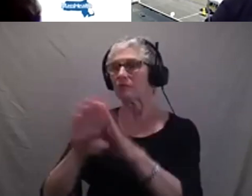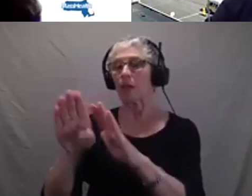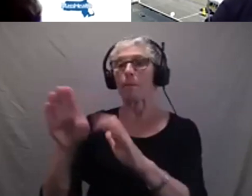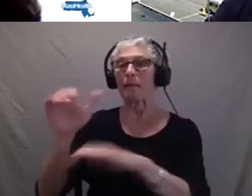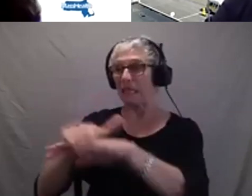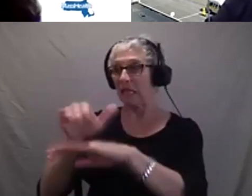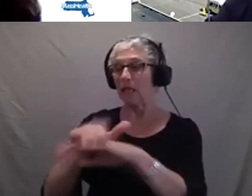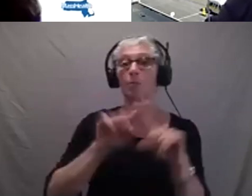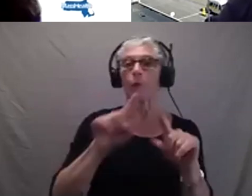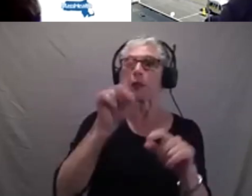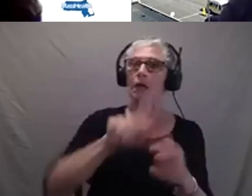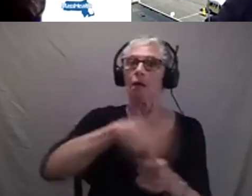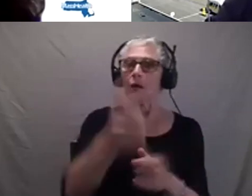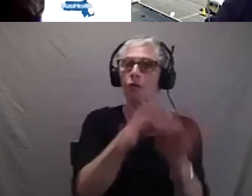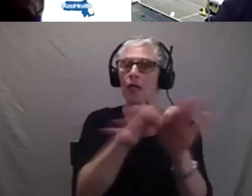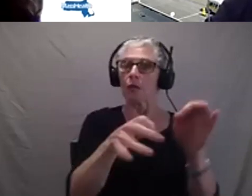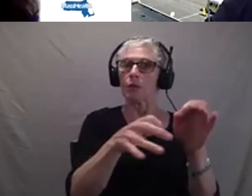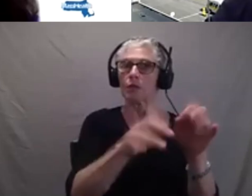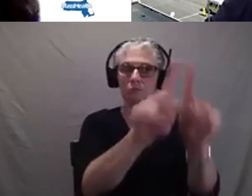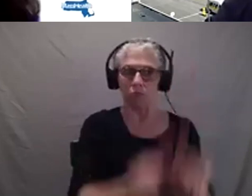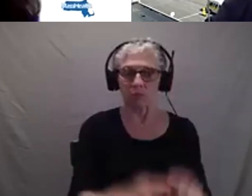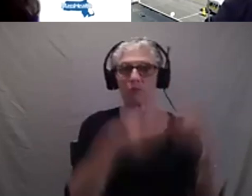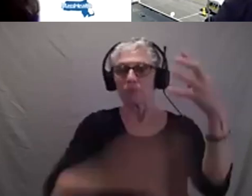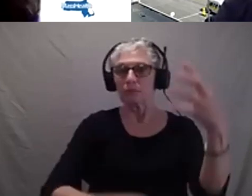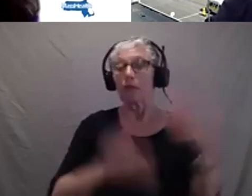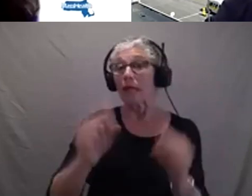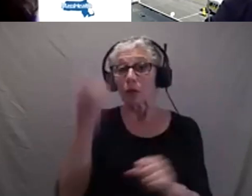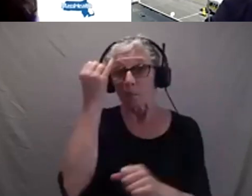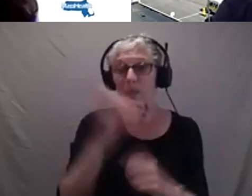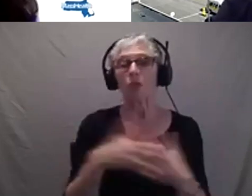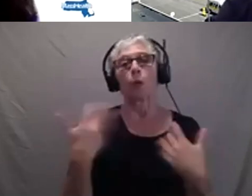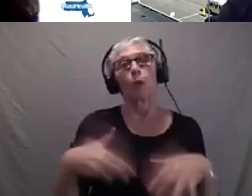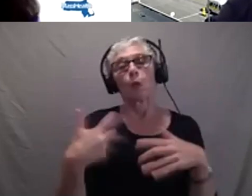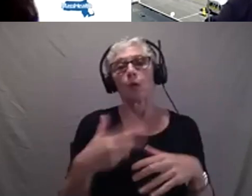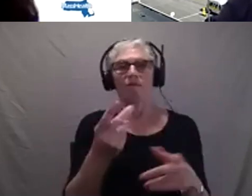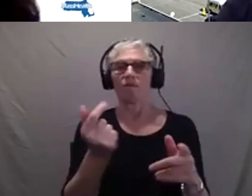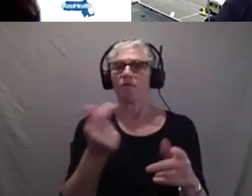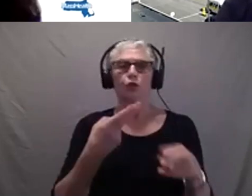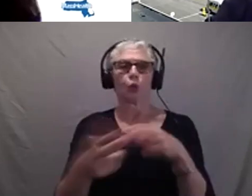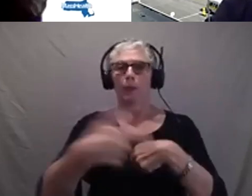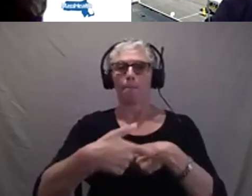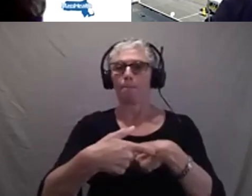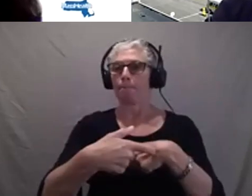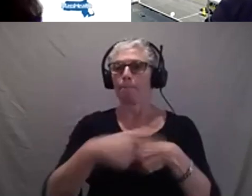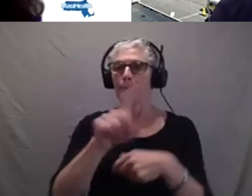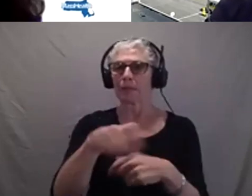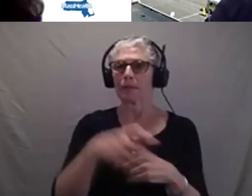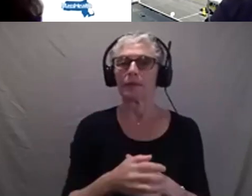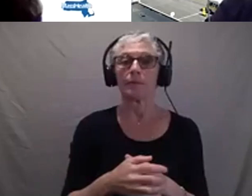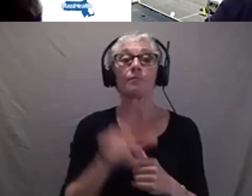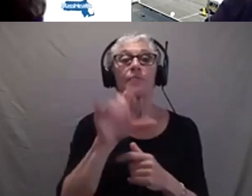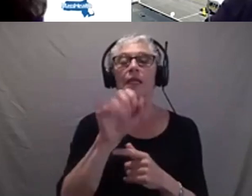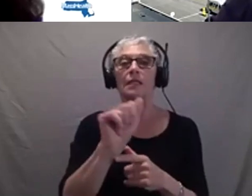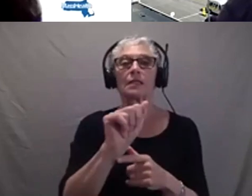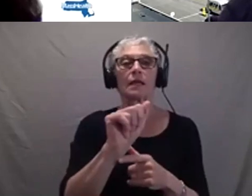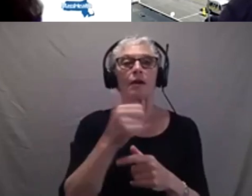multiple other languages. And as you can imagine, the translations needed to be done in an incredibly short timeline. And Lisa brought her unique